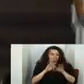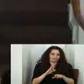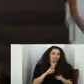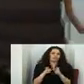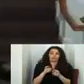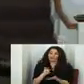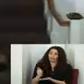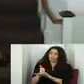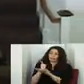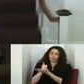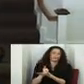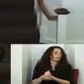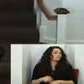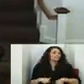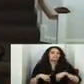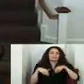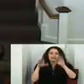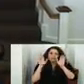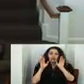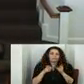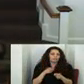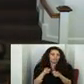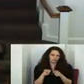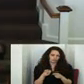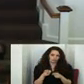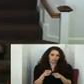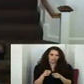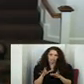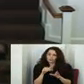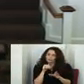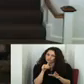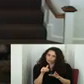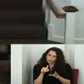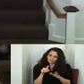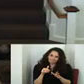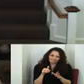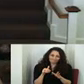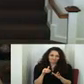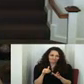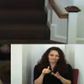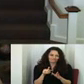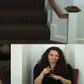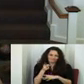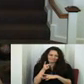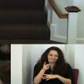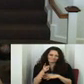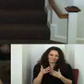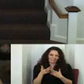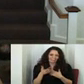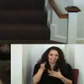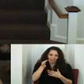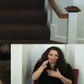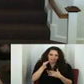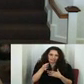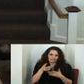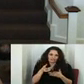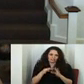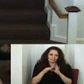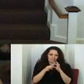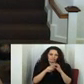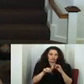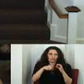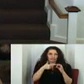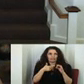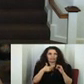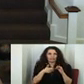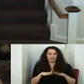Give up control. But don't abdicate your life to another person or even to God. Be